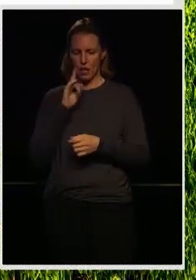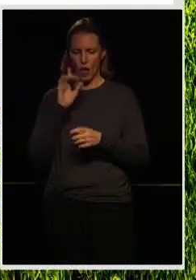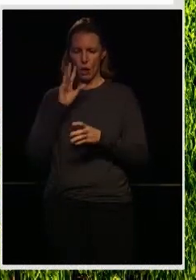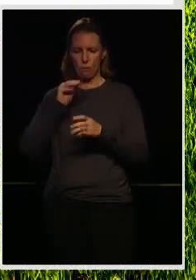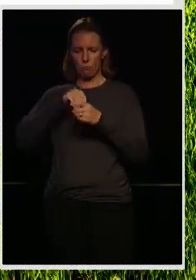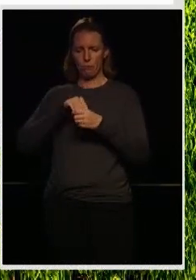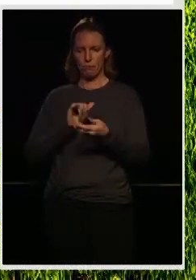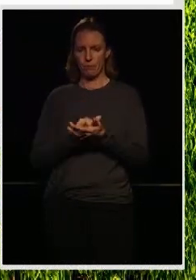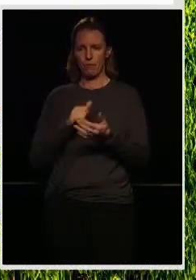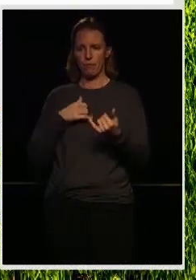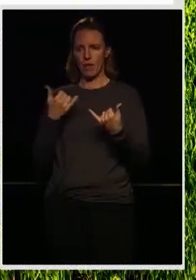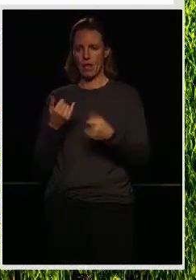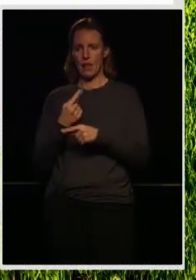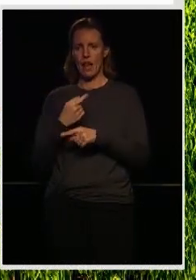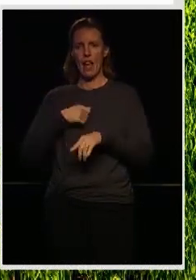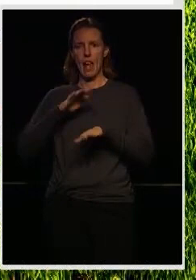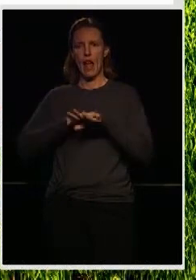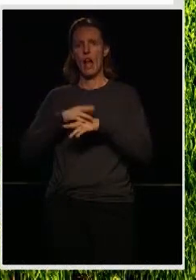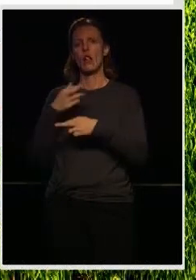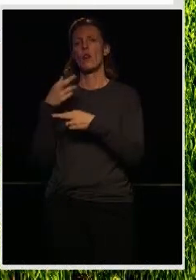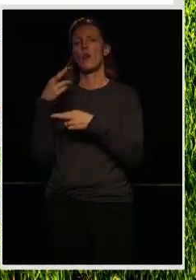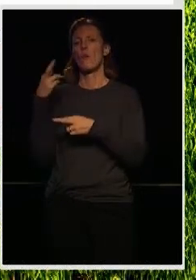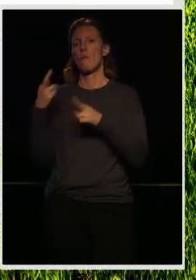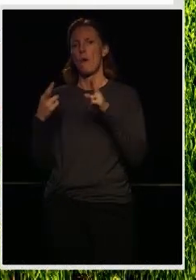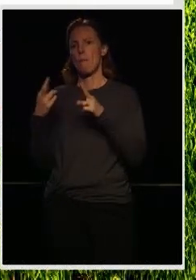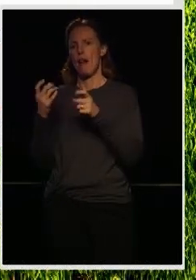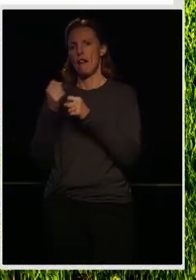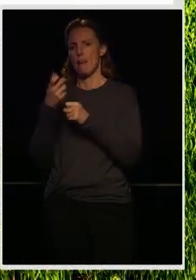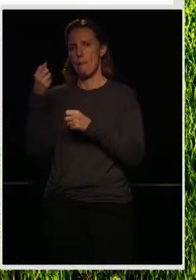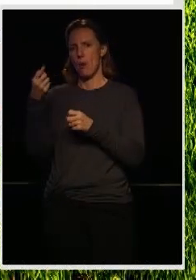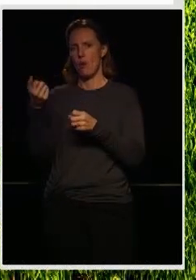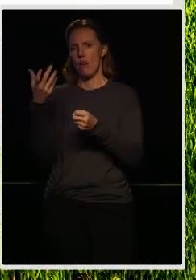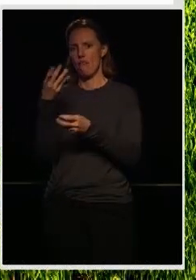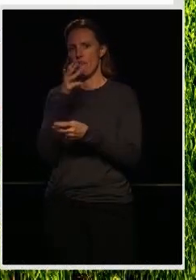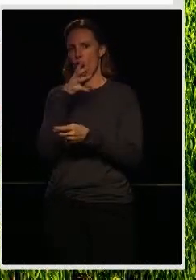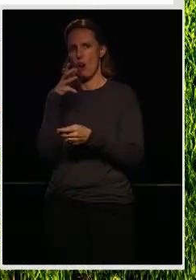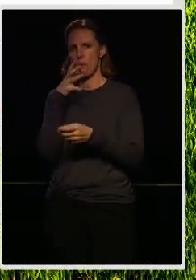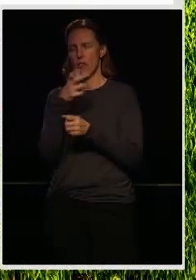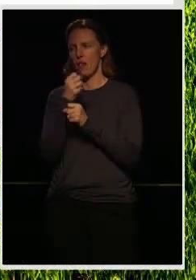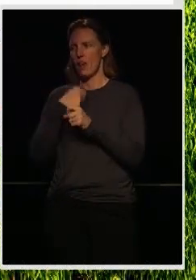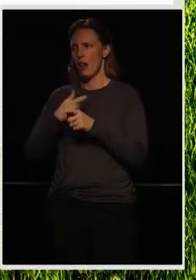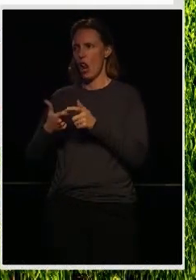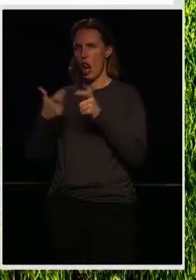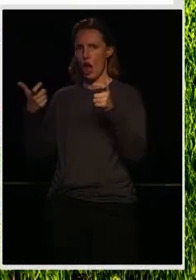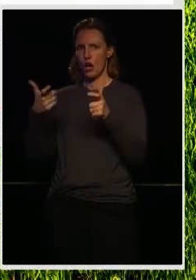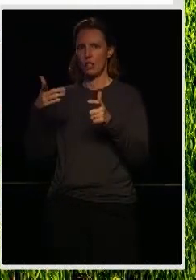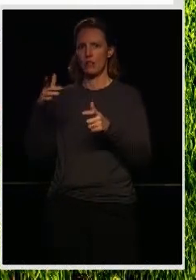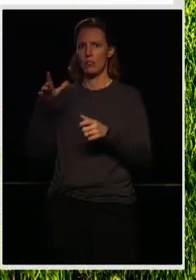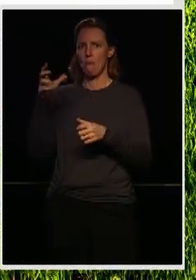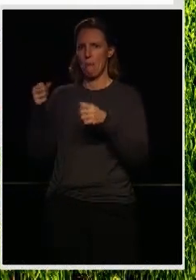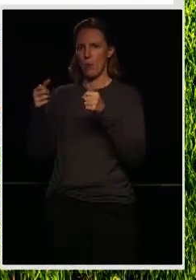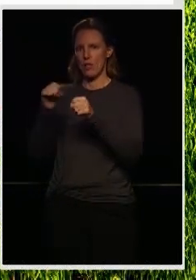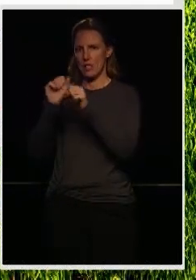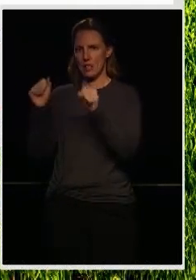on robotic milking farms, traditional parlors, and large rotary systems in Canada and the US.